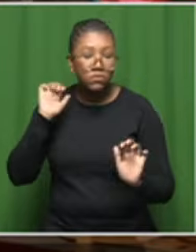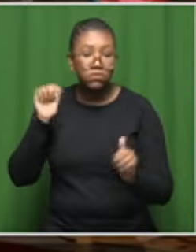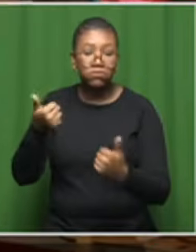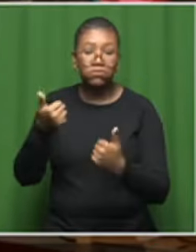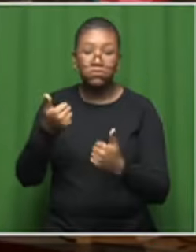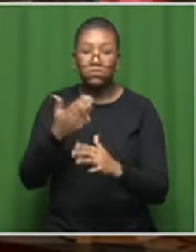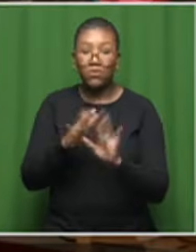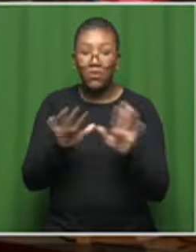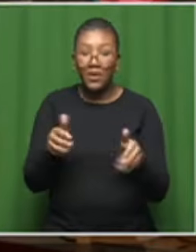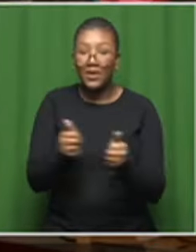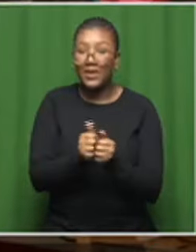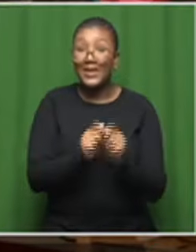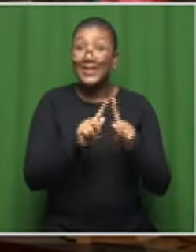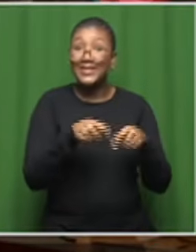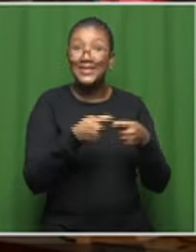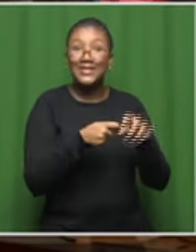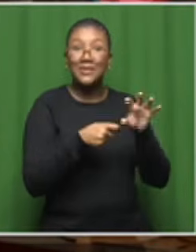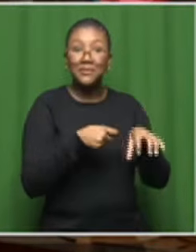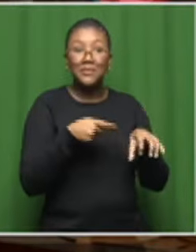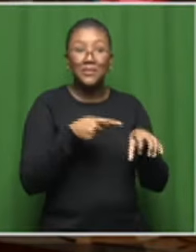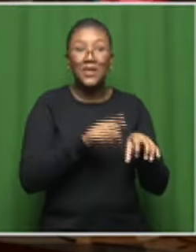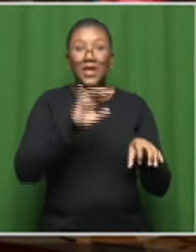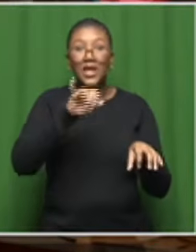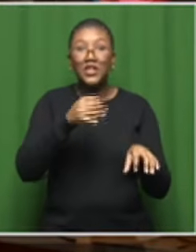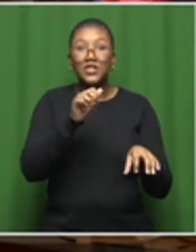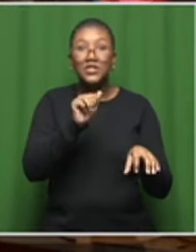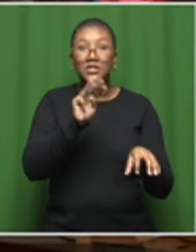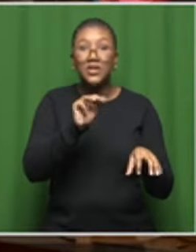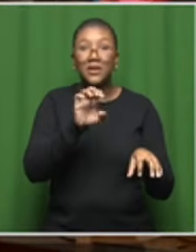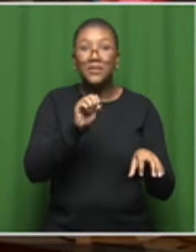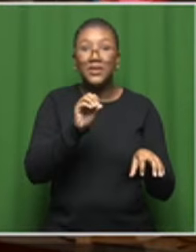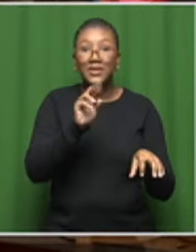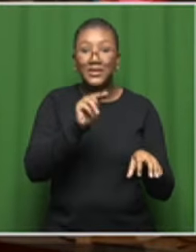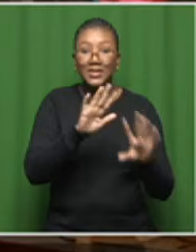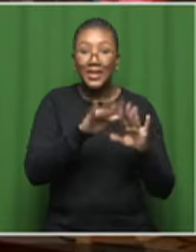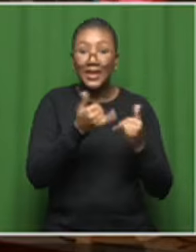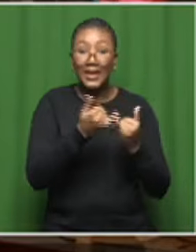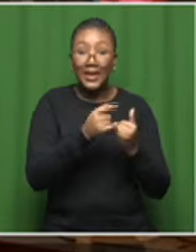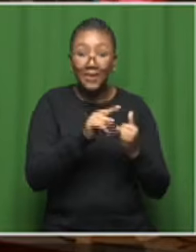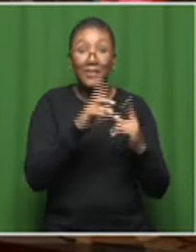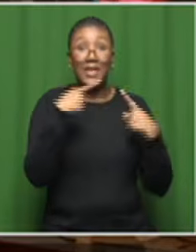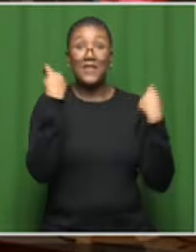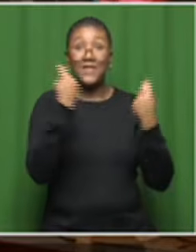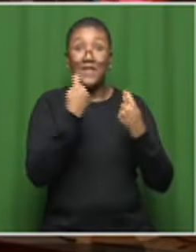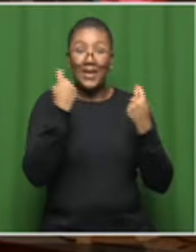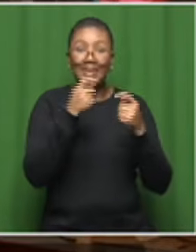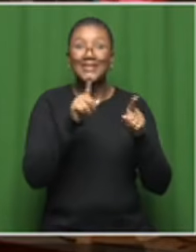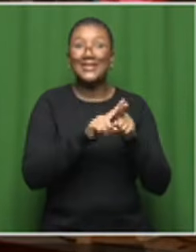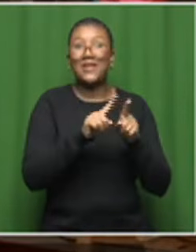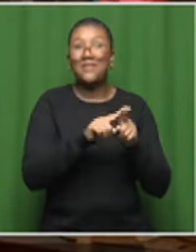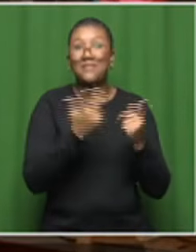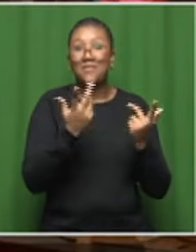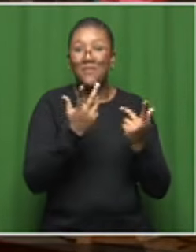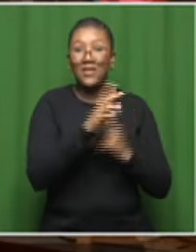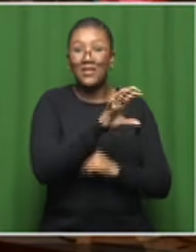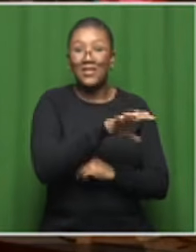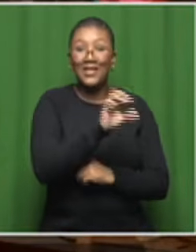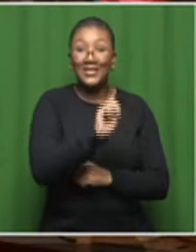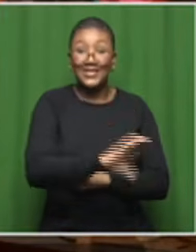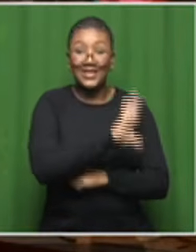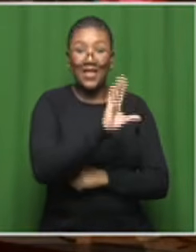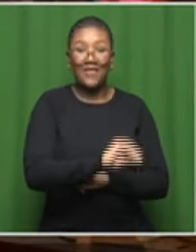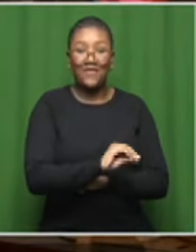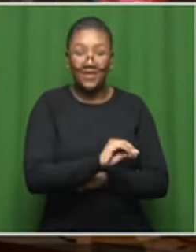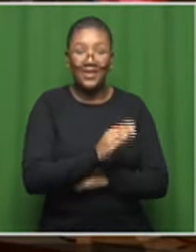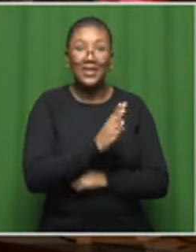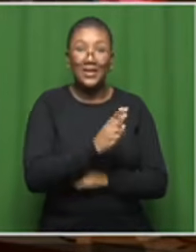Jameson, same. I think the team that actually organized the event itself was from South Africa. So at the time, it